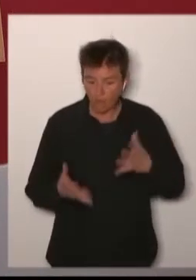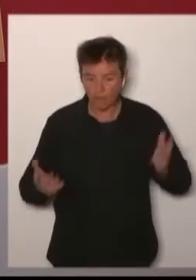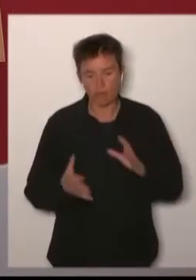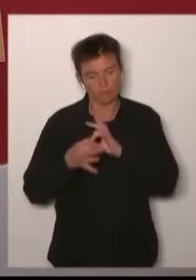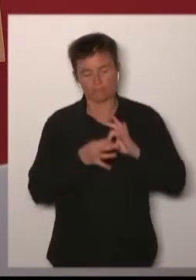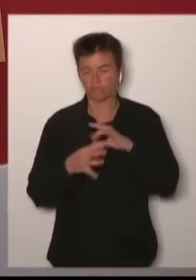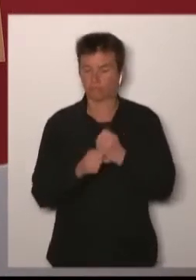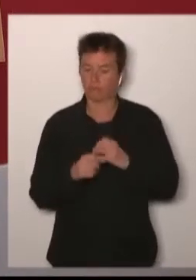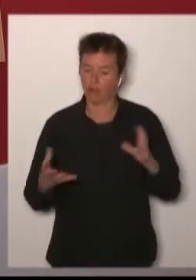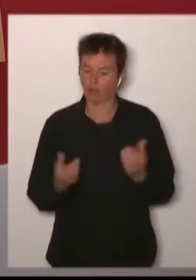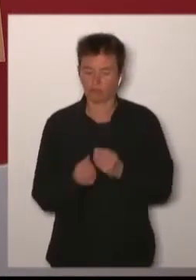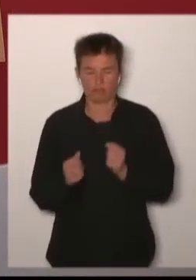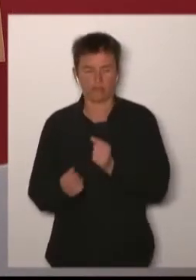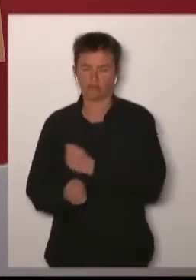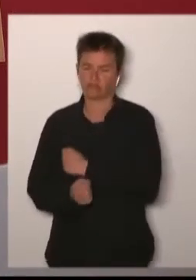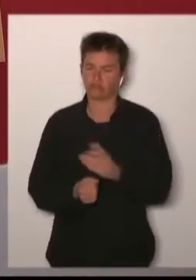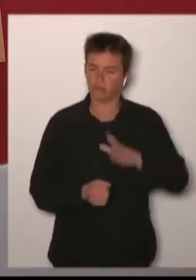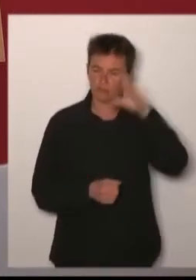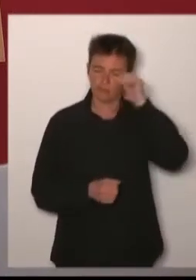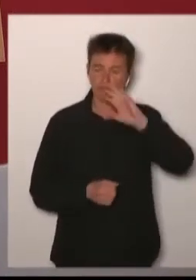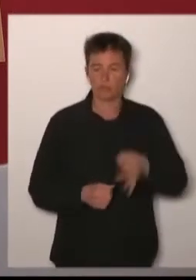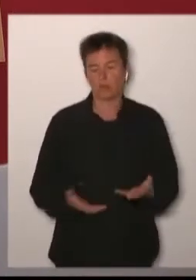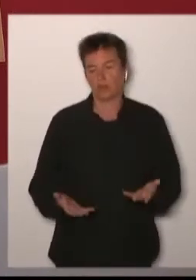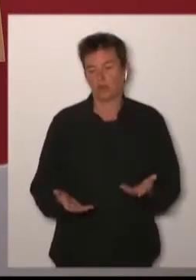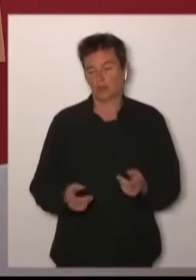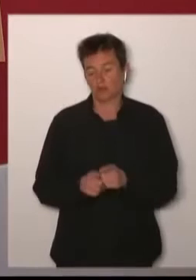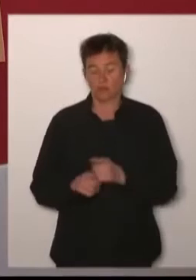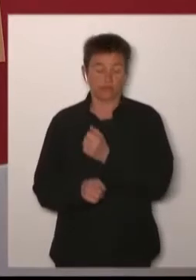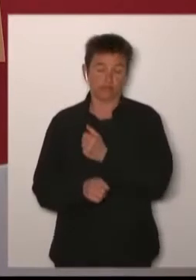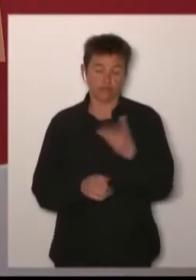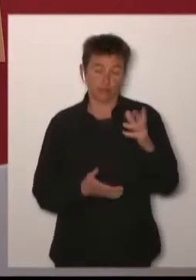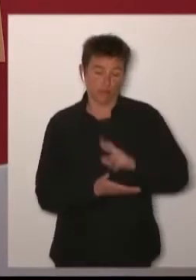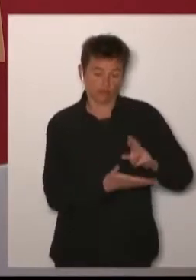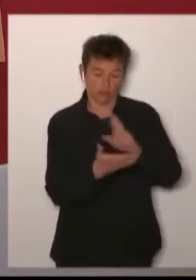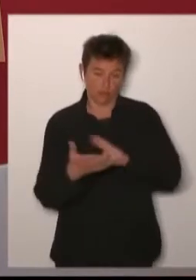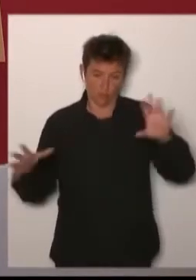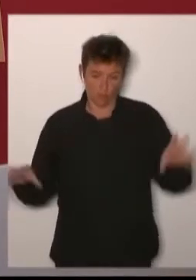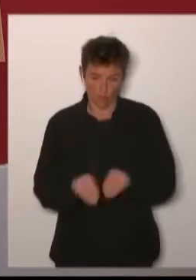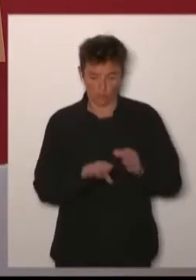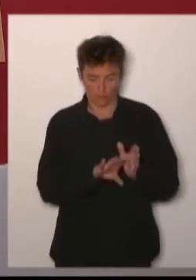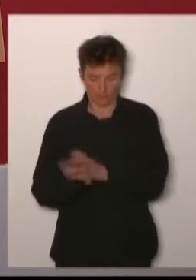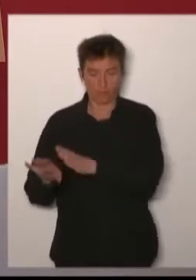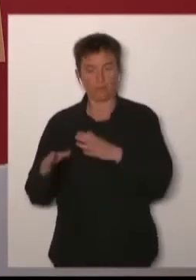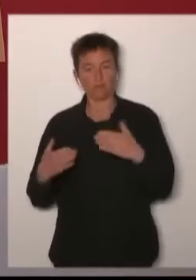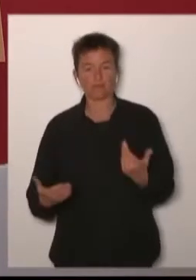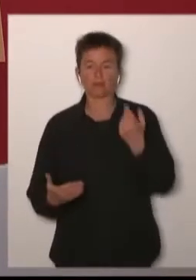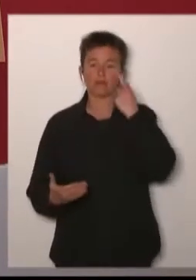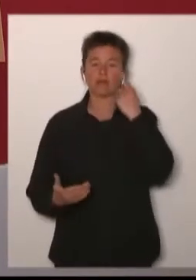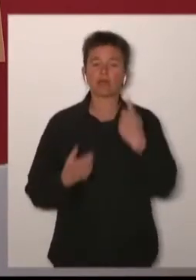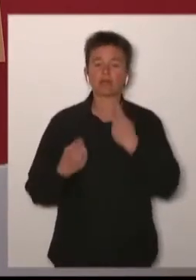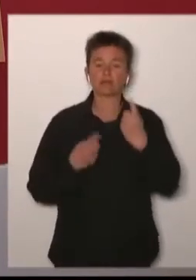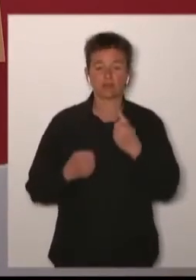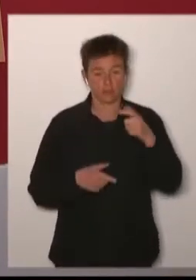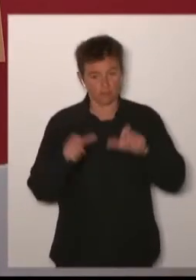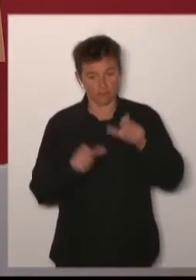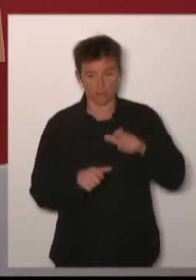questions from the audience in that room, but also from the connected audience. And just recalling that you can send message, you